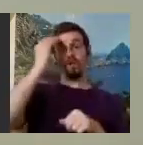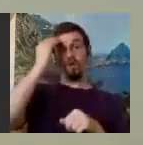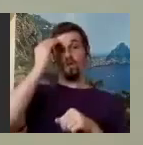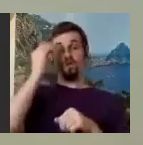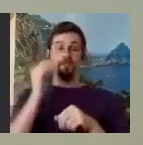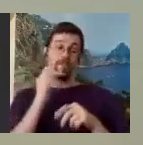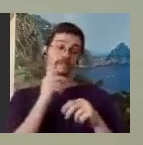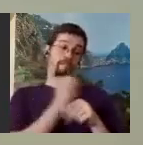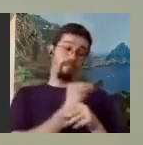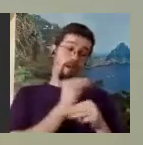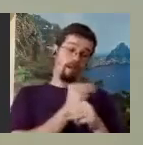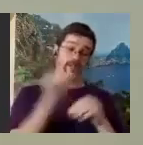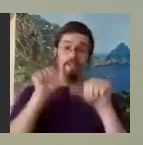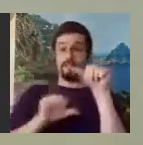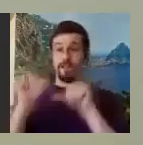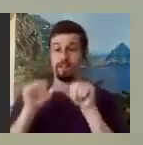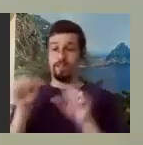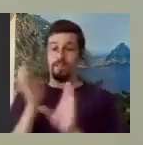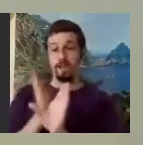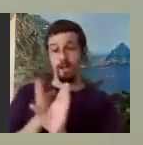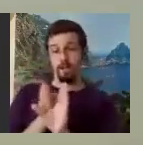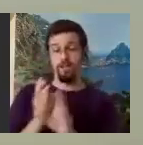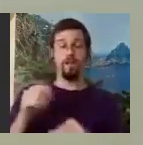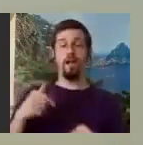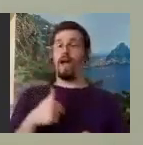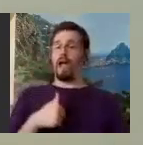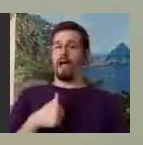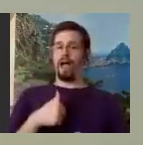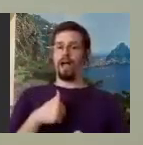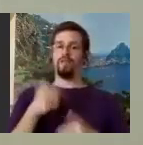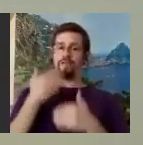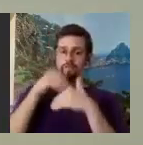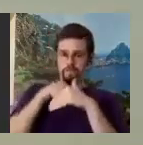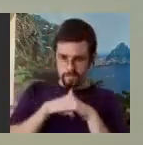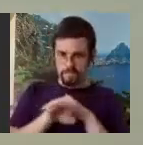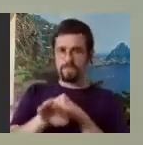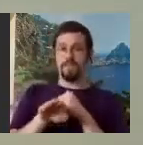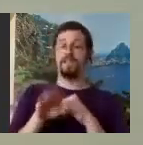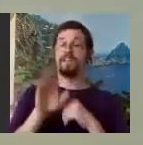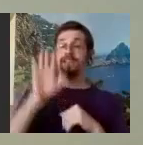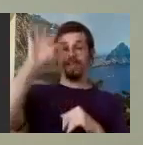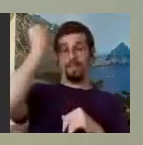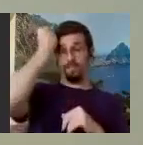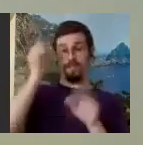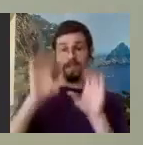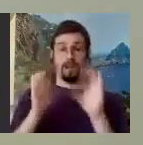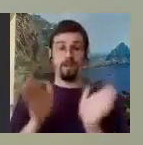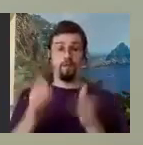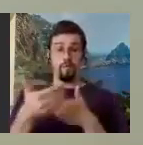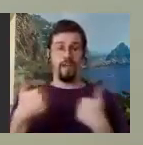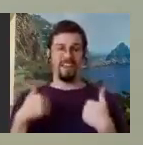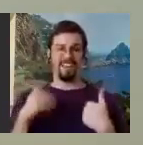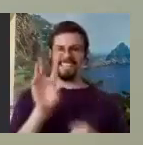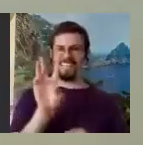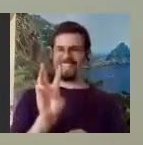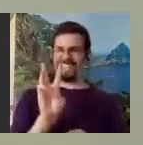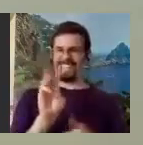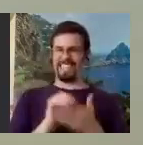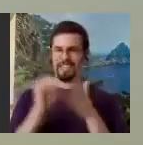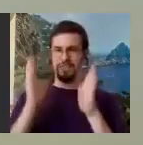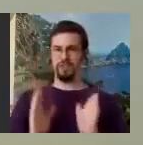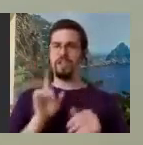most fulfilling life possible. He works with enthusiasm and inspiration so well and effectively, using